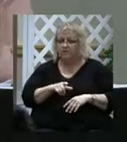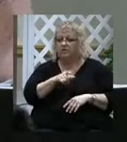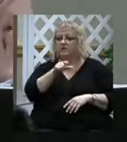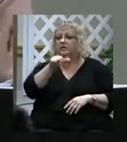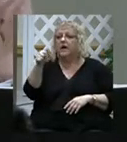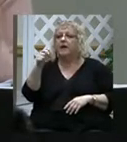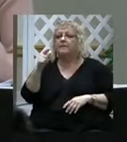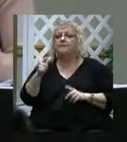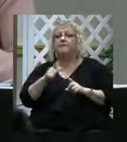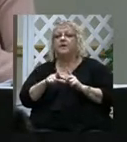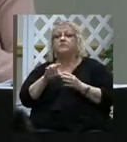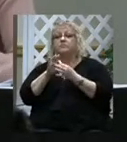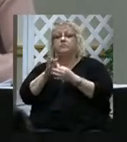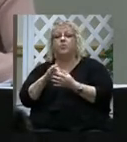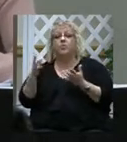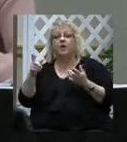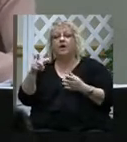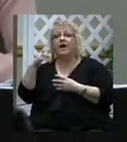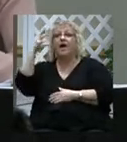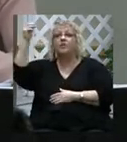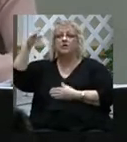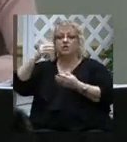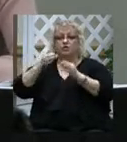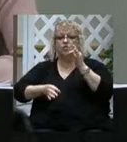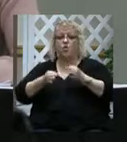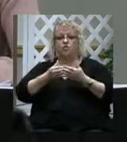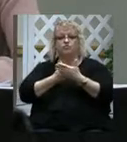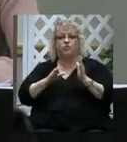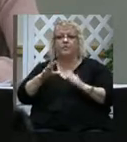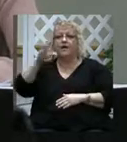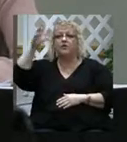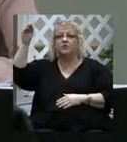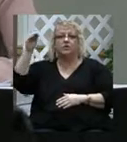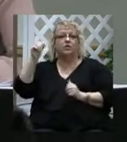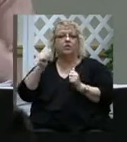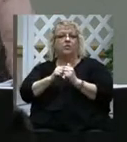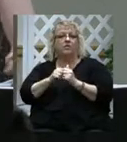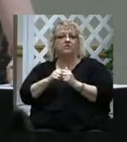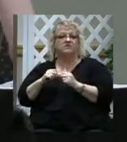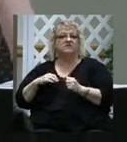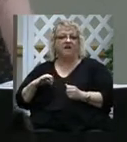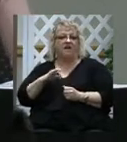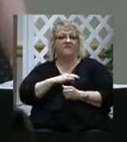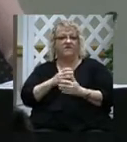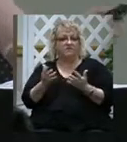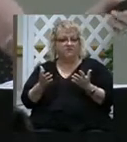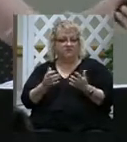question about that, but it's more like what do we do outside the courtroom without bilingual staff?